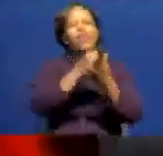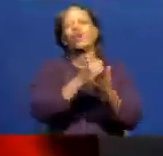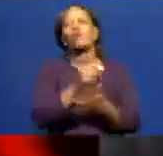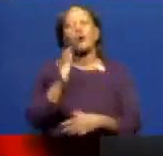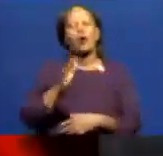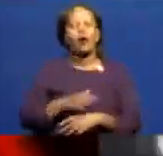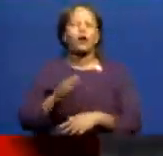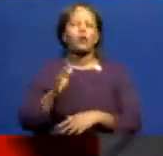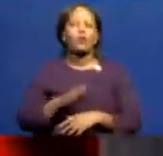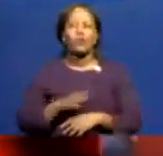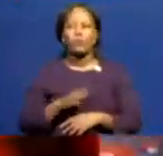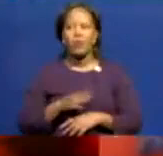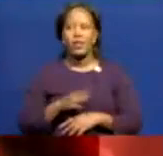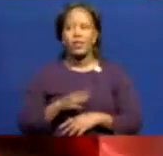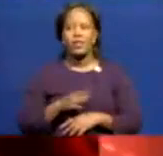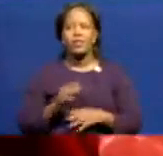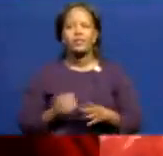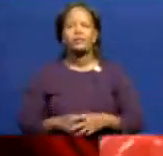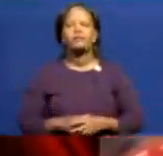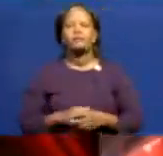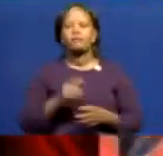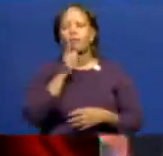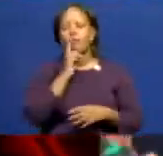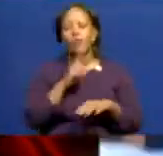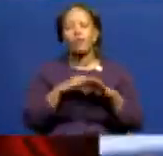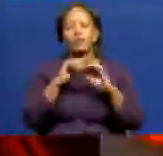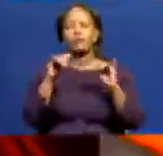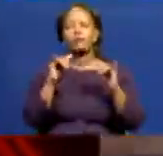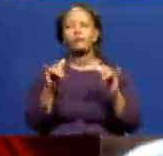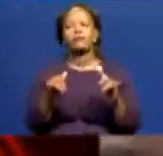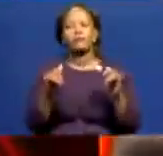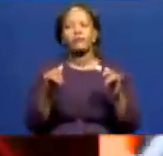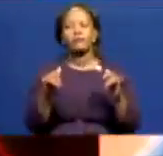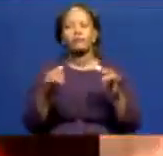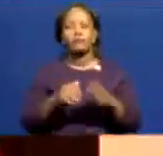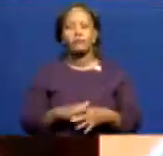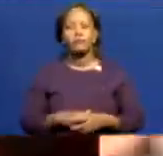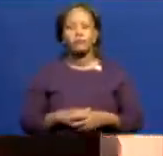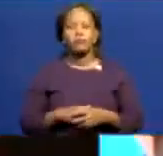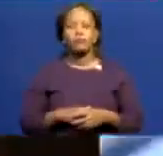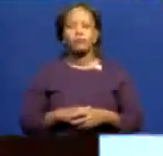For Lunchtime News, I'm Purity Musyoka.